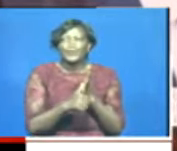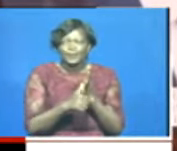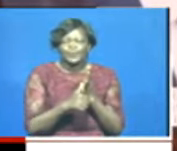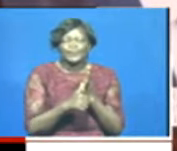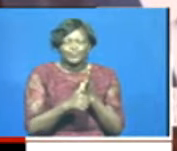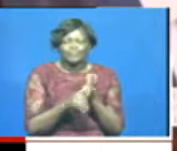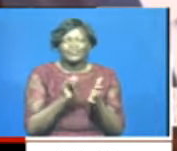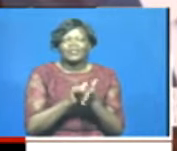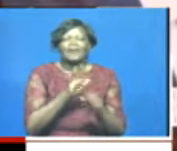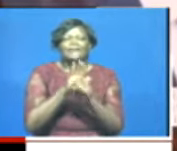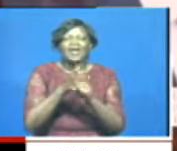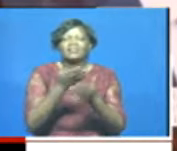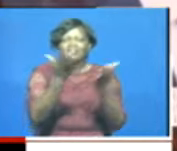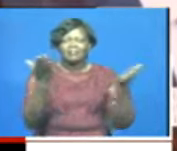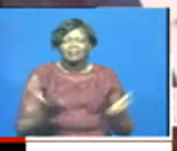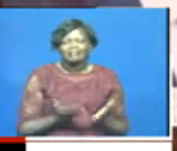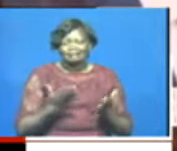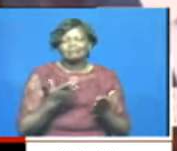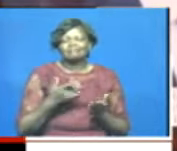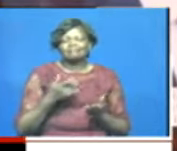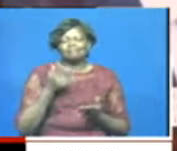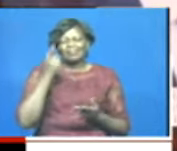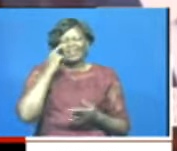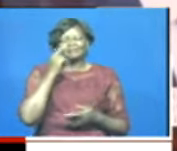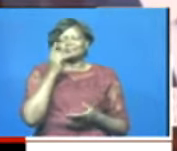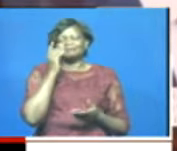that many of us prefer to brush under the carpet.